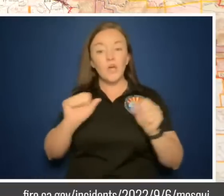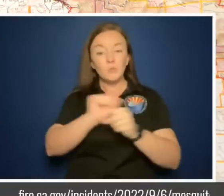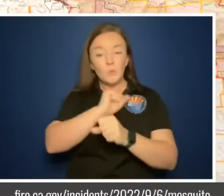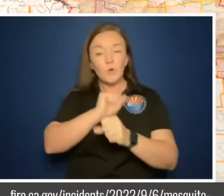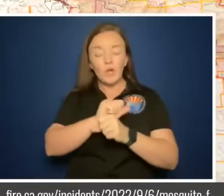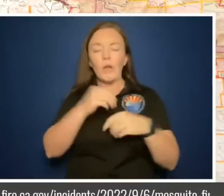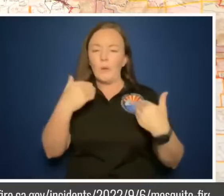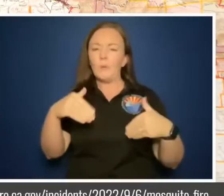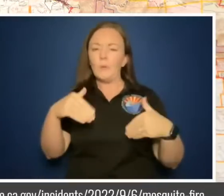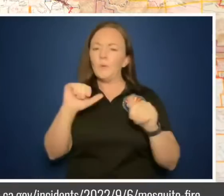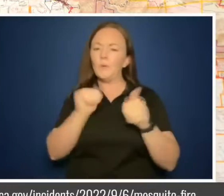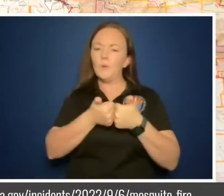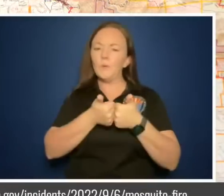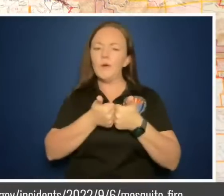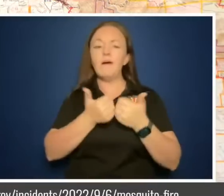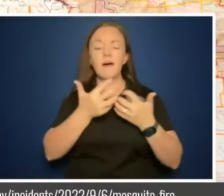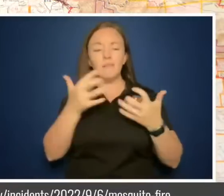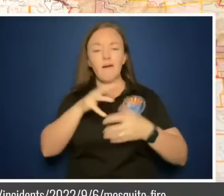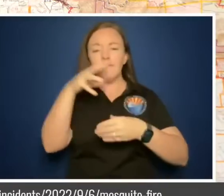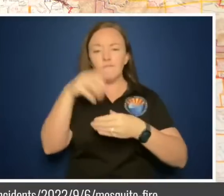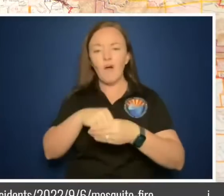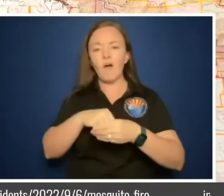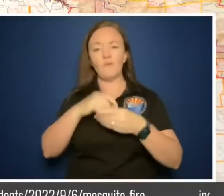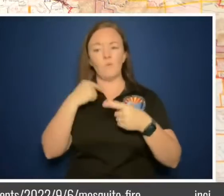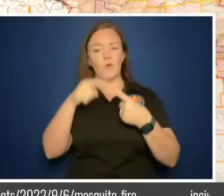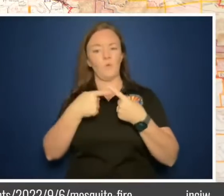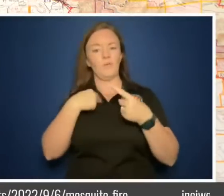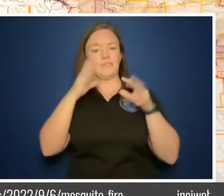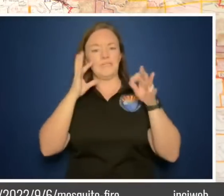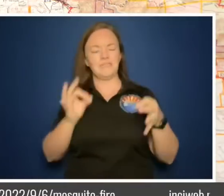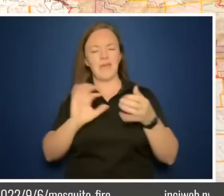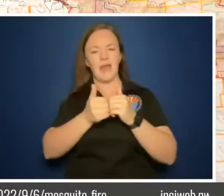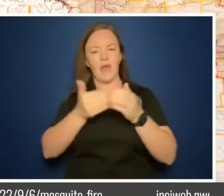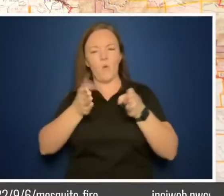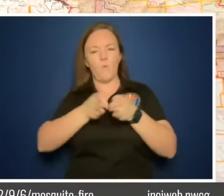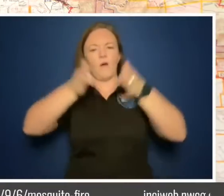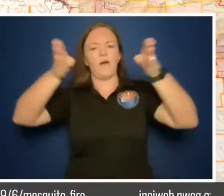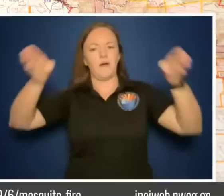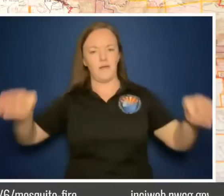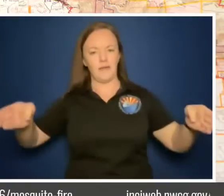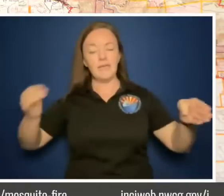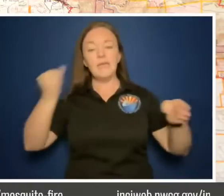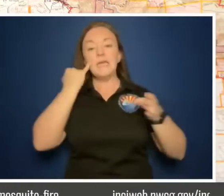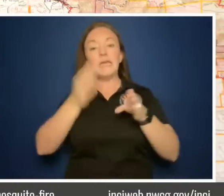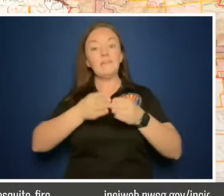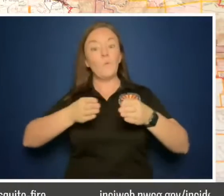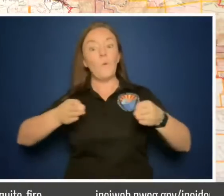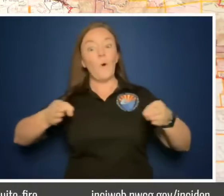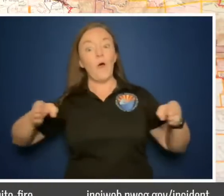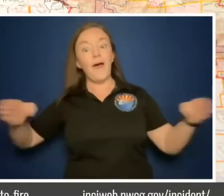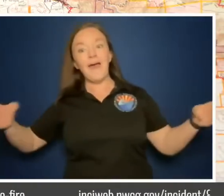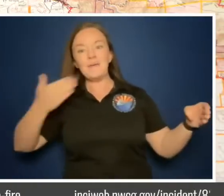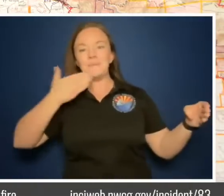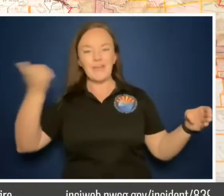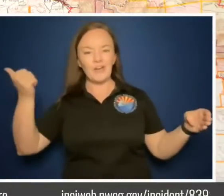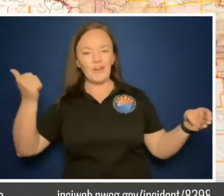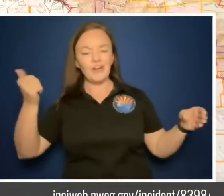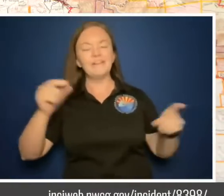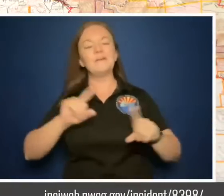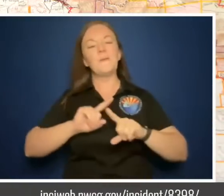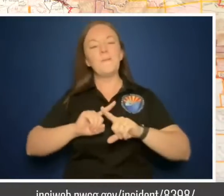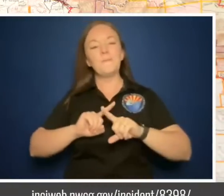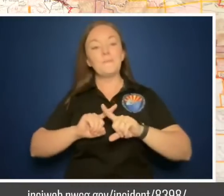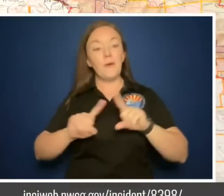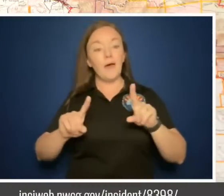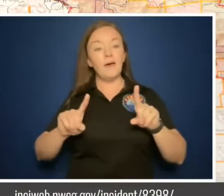So there's a lot that goes in how wide those things will work. Obviously, a little bit wider, the better can help, but there's actually prep work that goes on